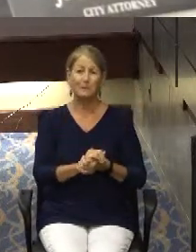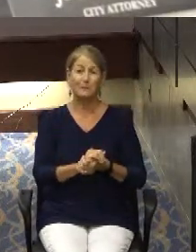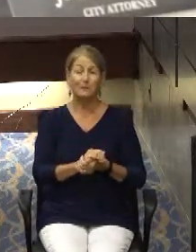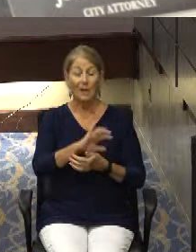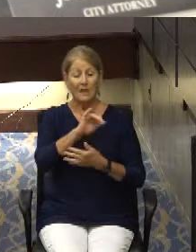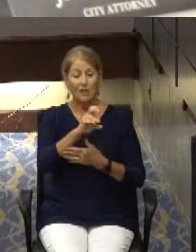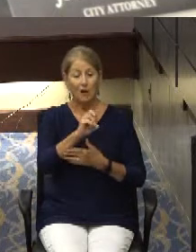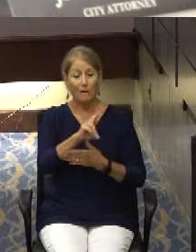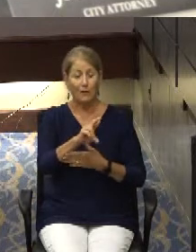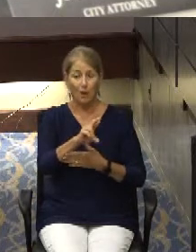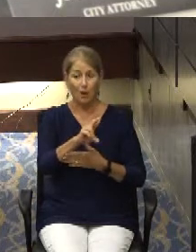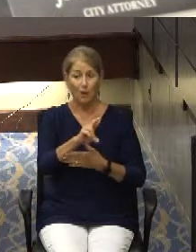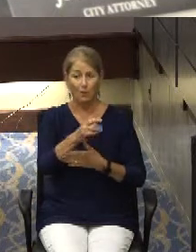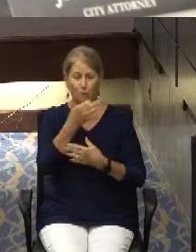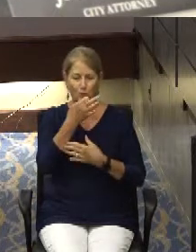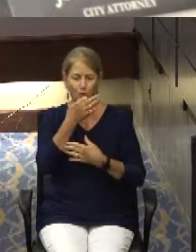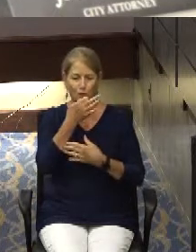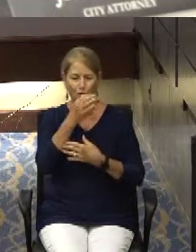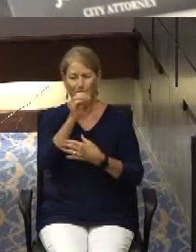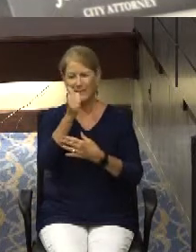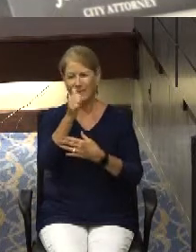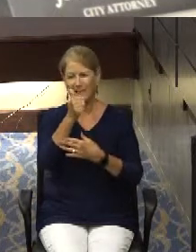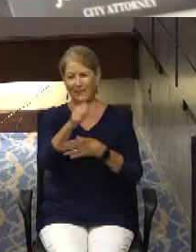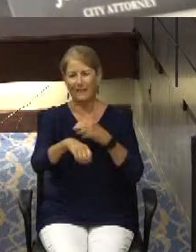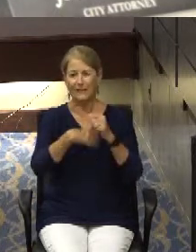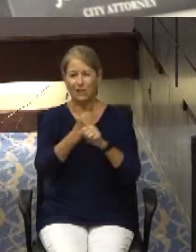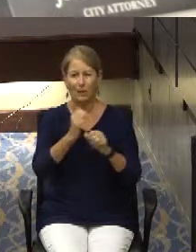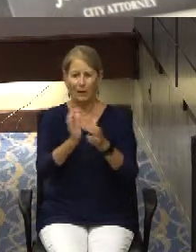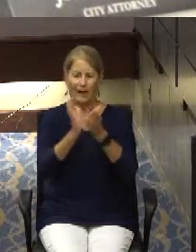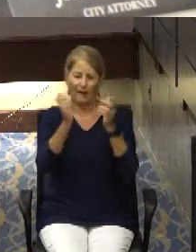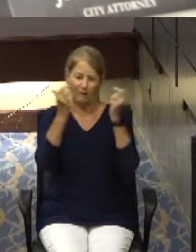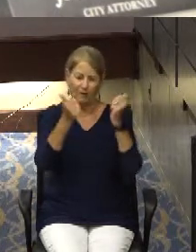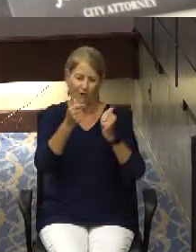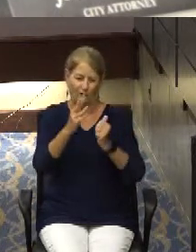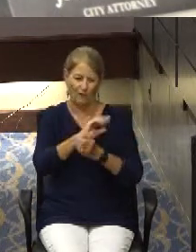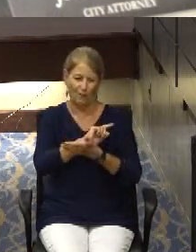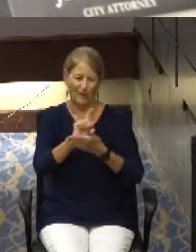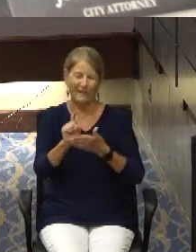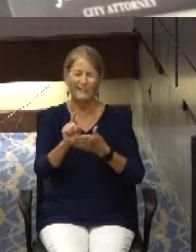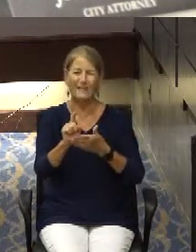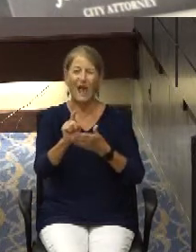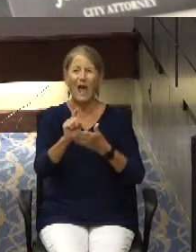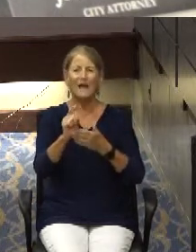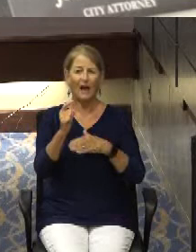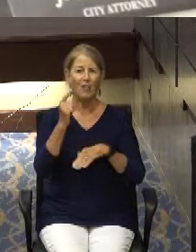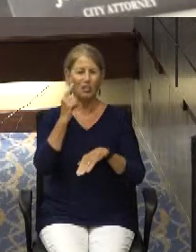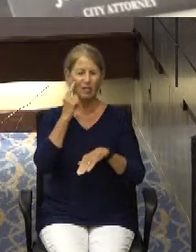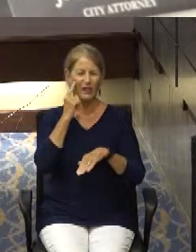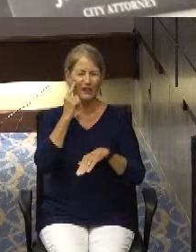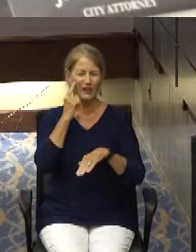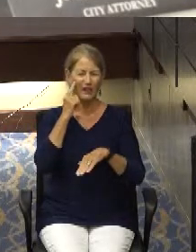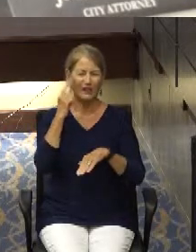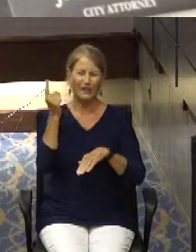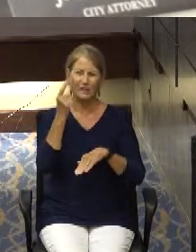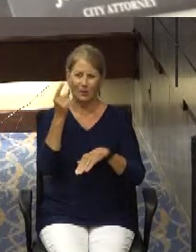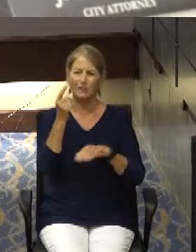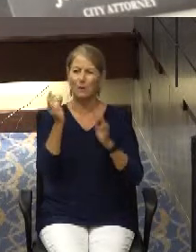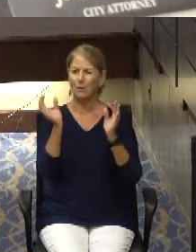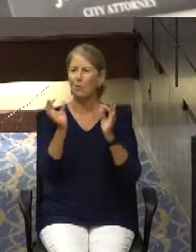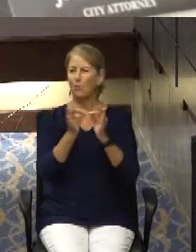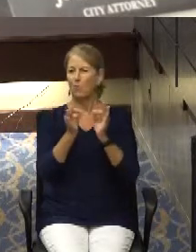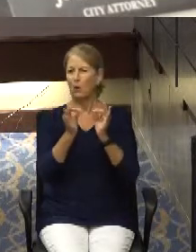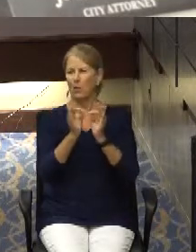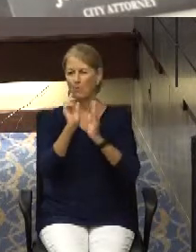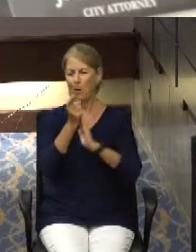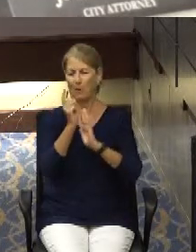Jennifer's coming up on her 10-year anniversary in a couple weeks, and you know, I think it's worthy of a moment where we can celebrate